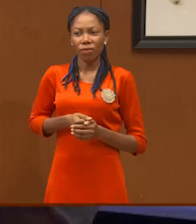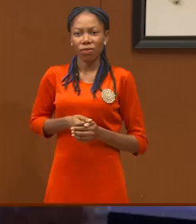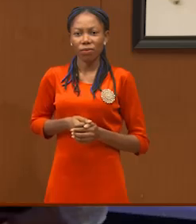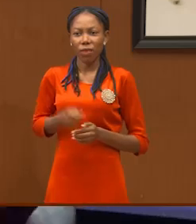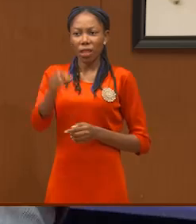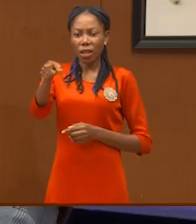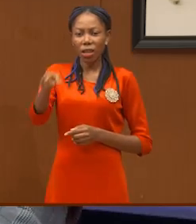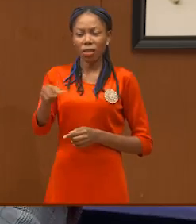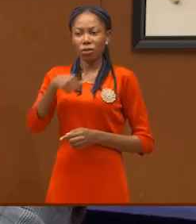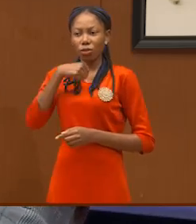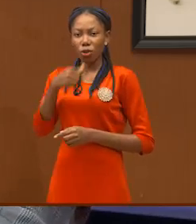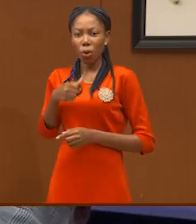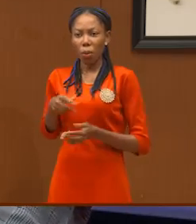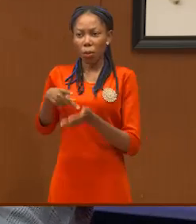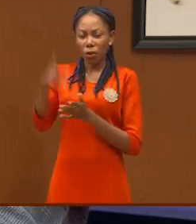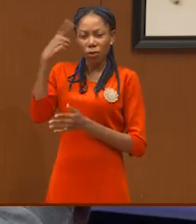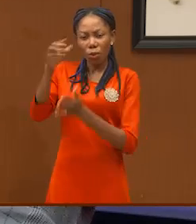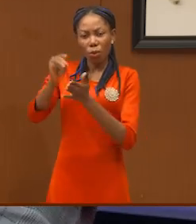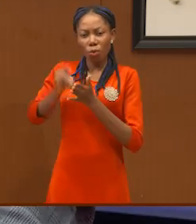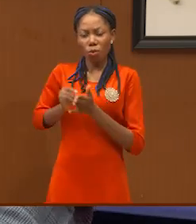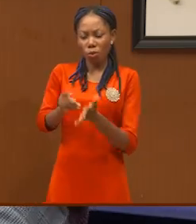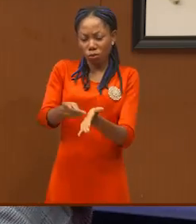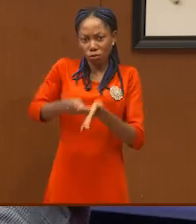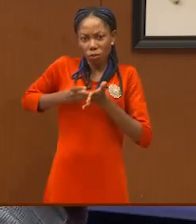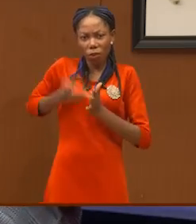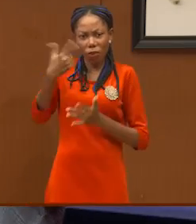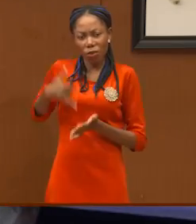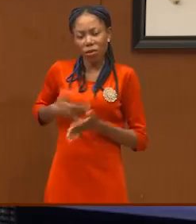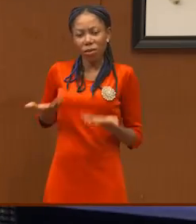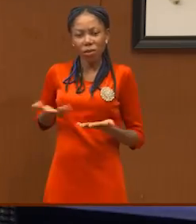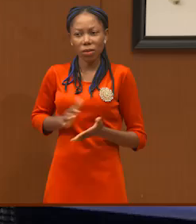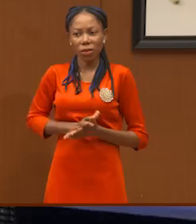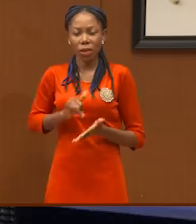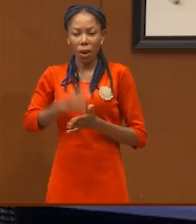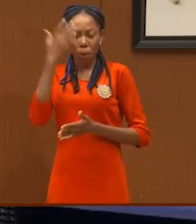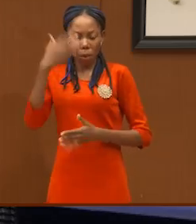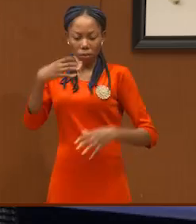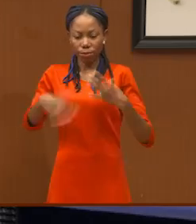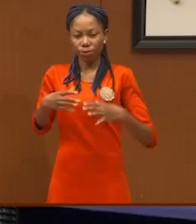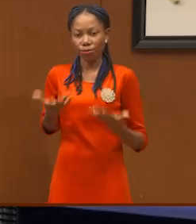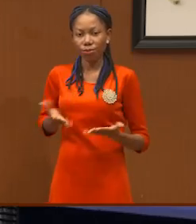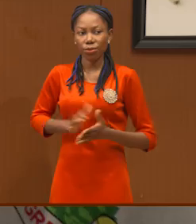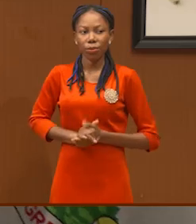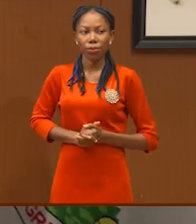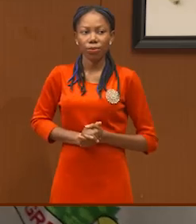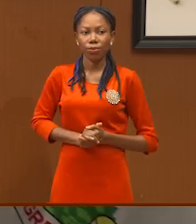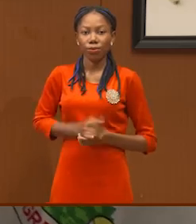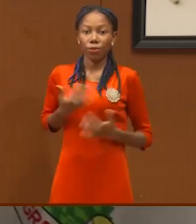Your demand for the money. So that's why I said, you have to. So,